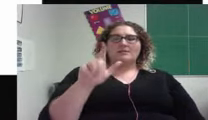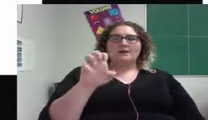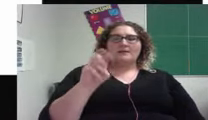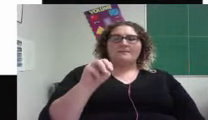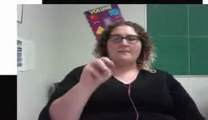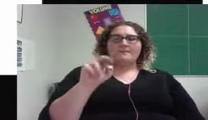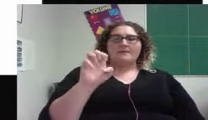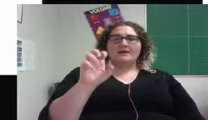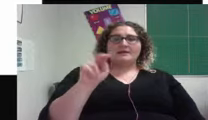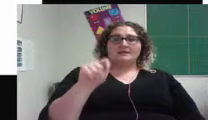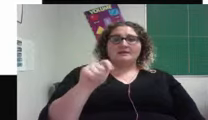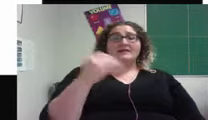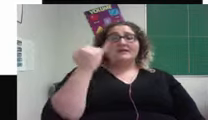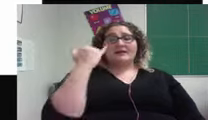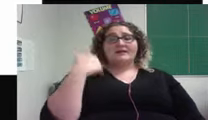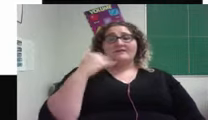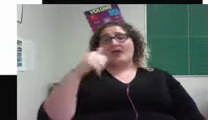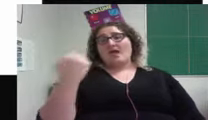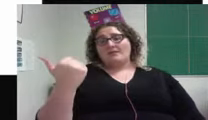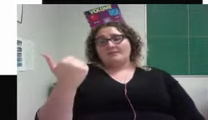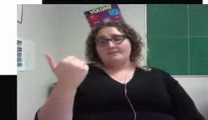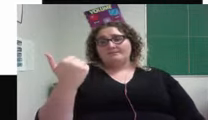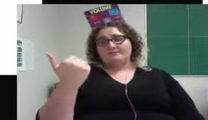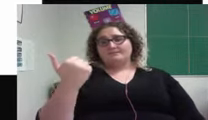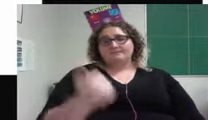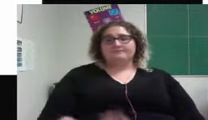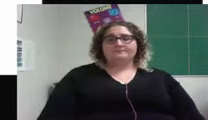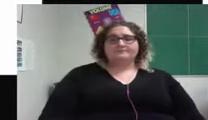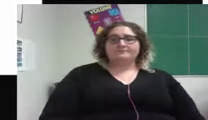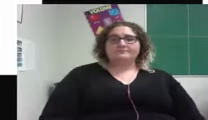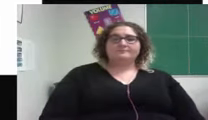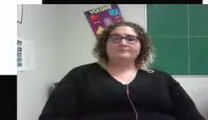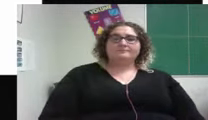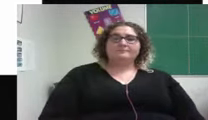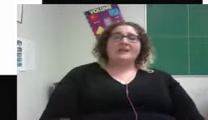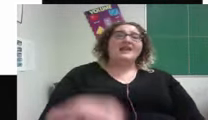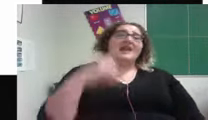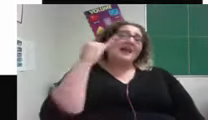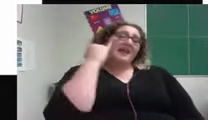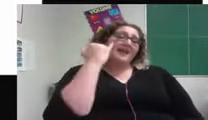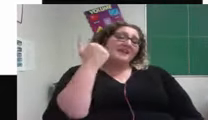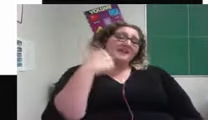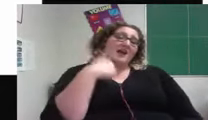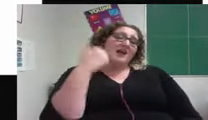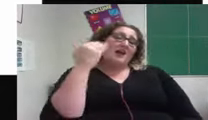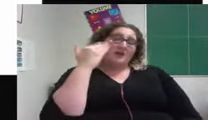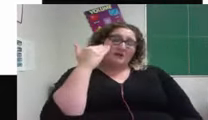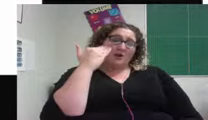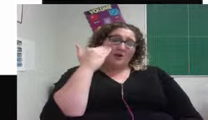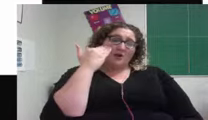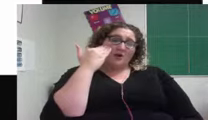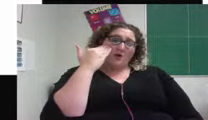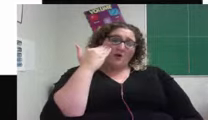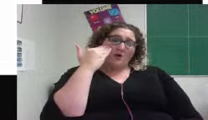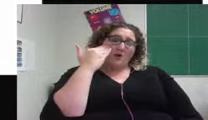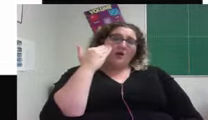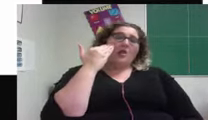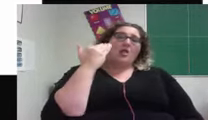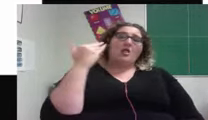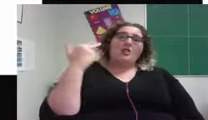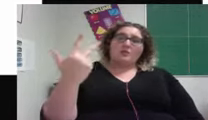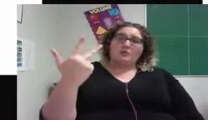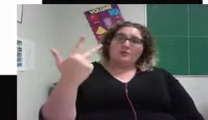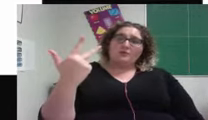If I know that 3 is supplementary to angle 1, that means that angle 2 has to be congruent to angle